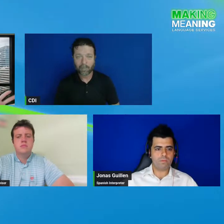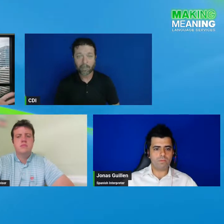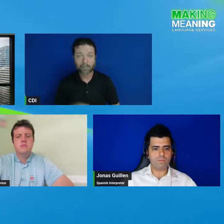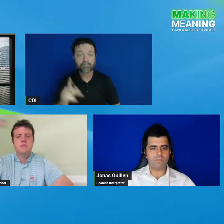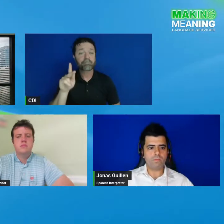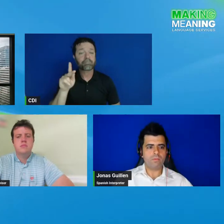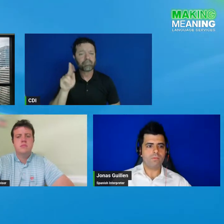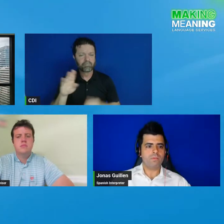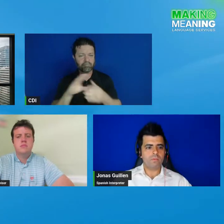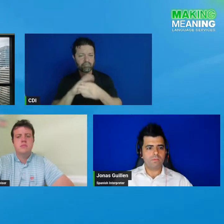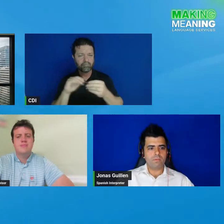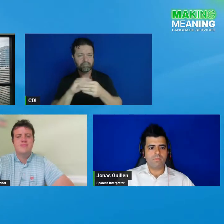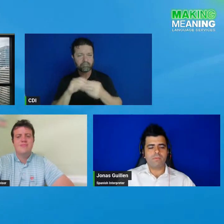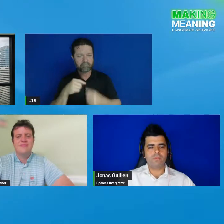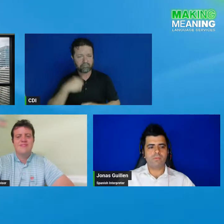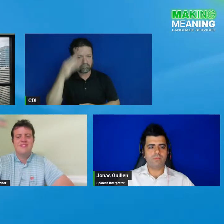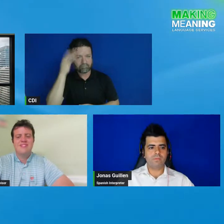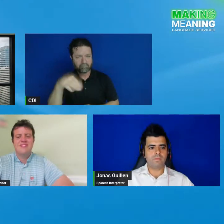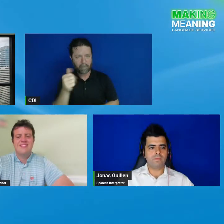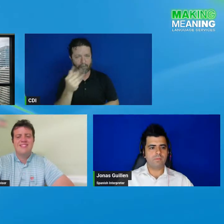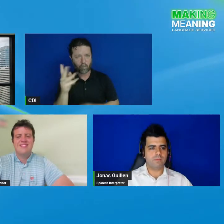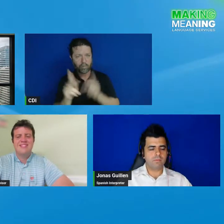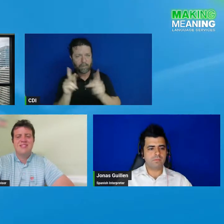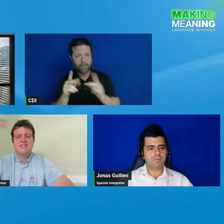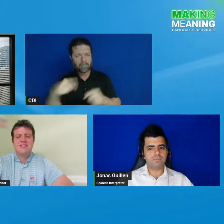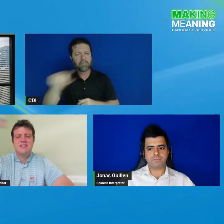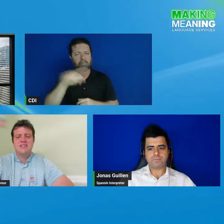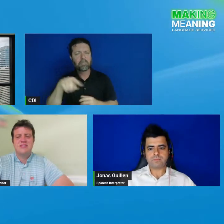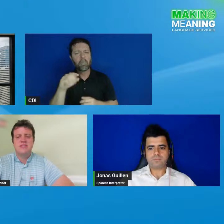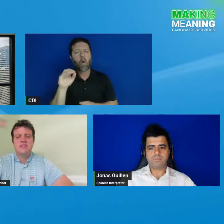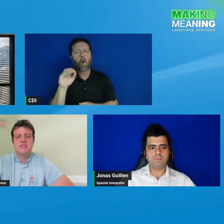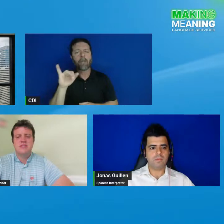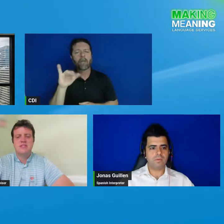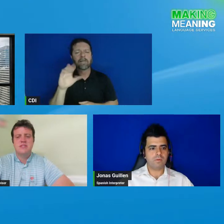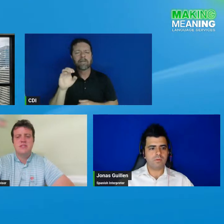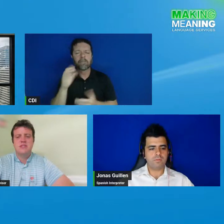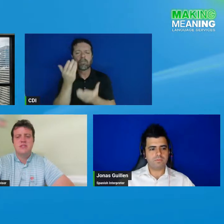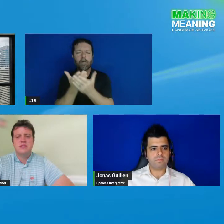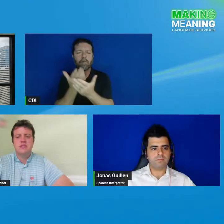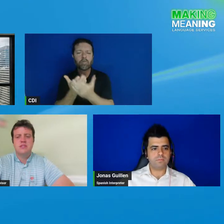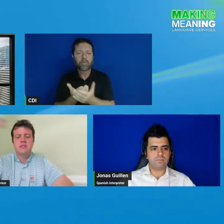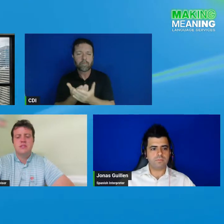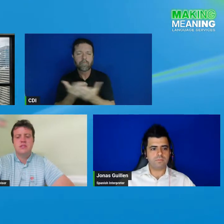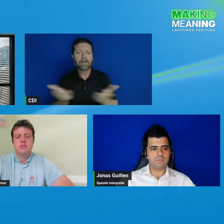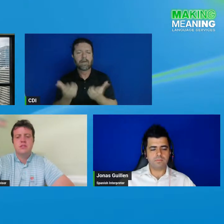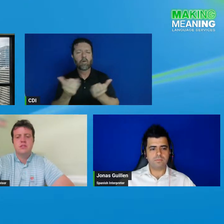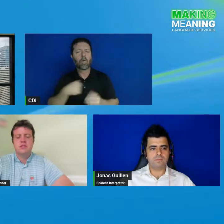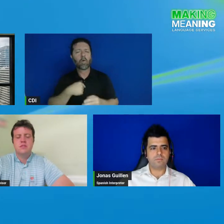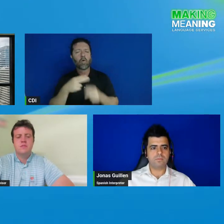so that's kind of one of our house terms here. We're going to get into that in detail, but